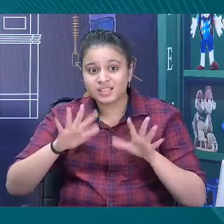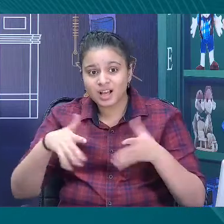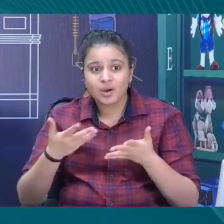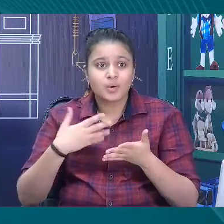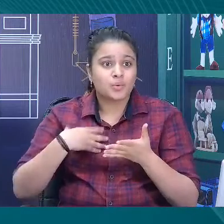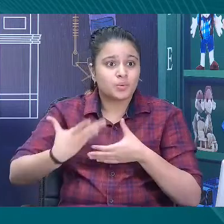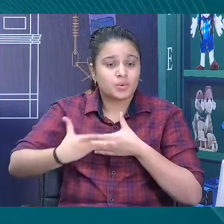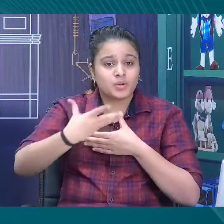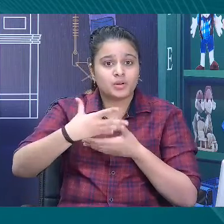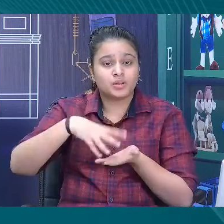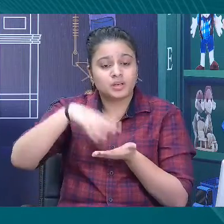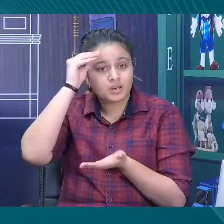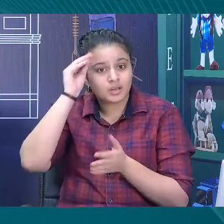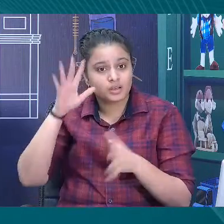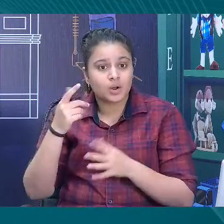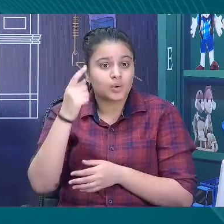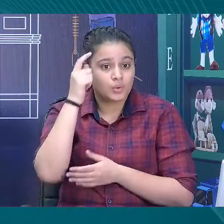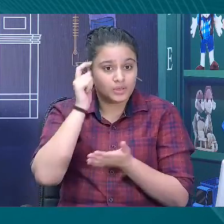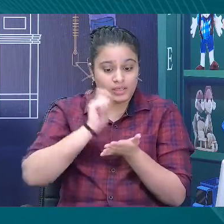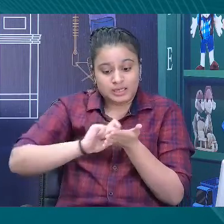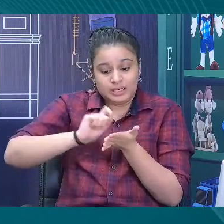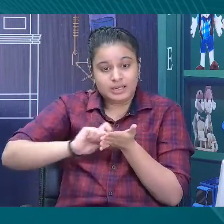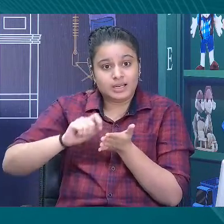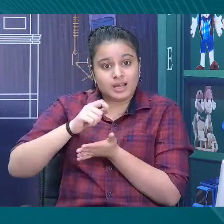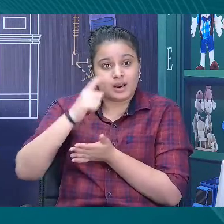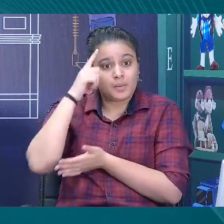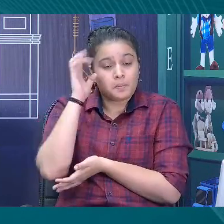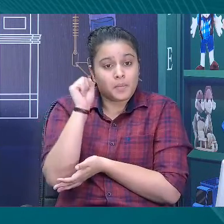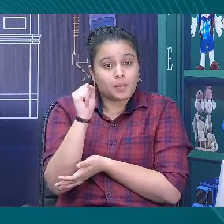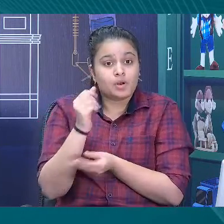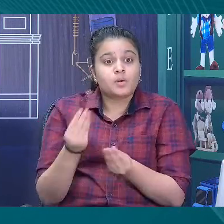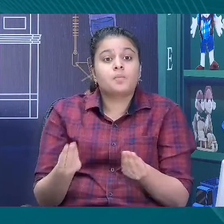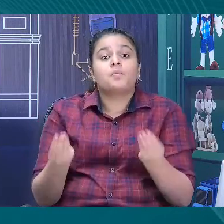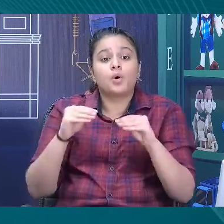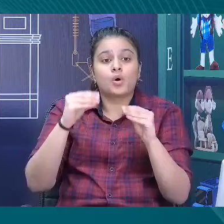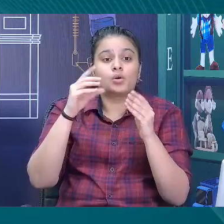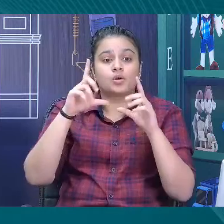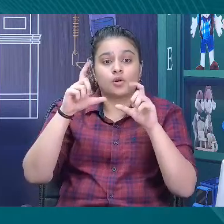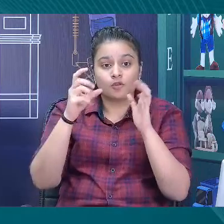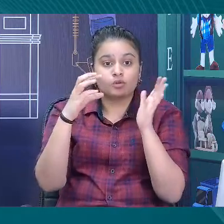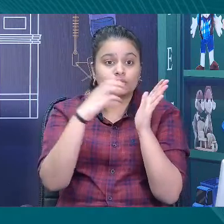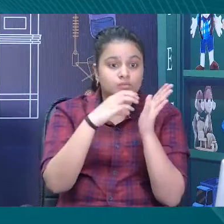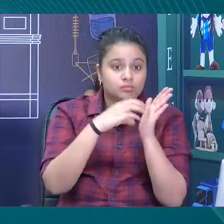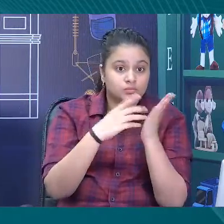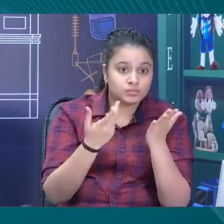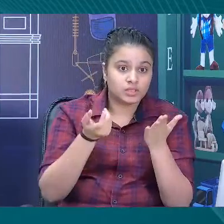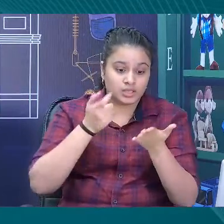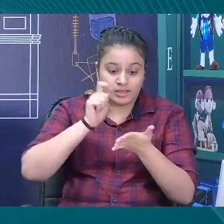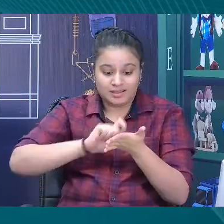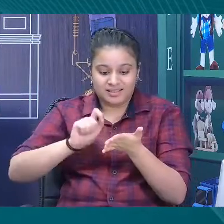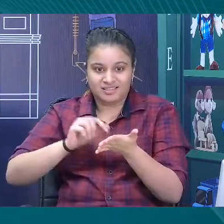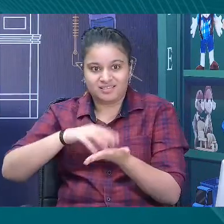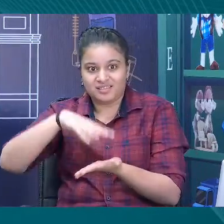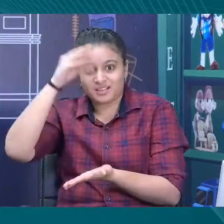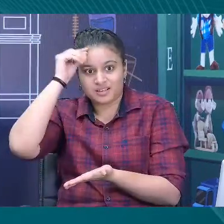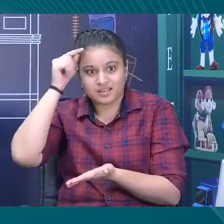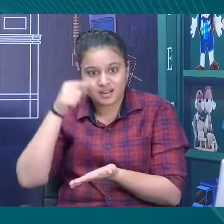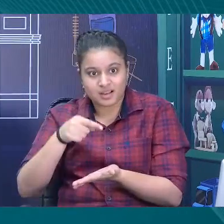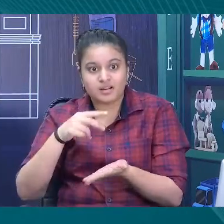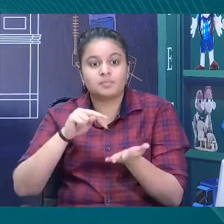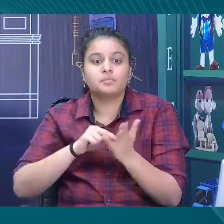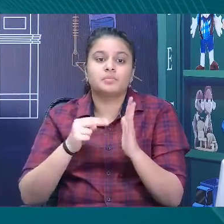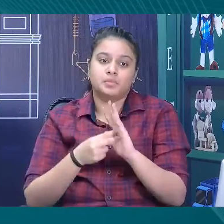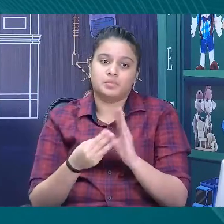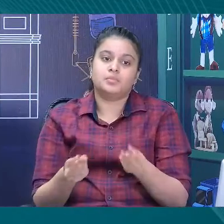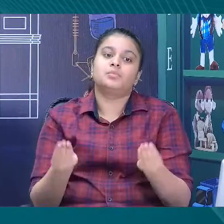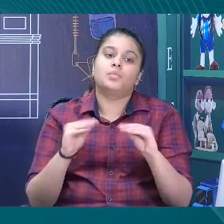comprehension rather than rote memory, comprehension rather than just learning rote facts was much more meaningful and